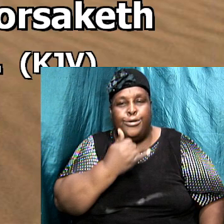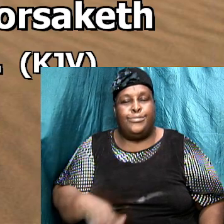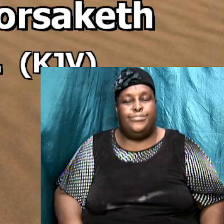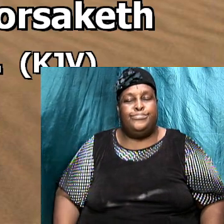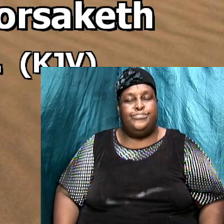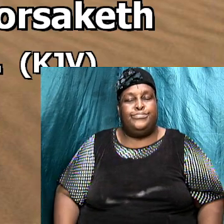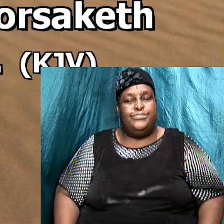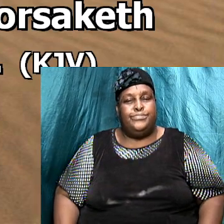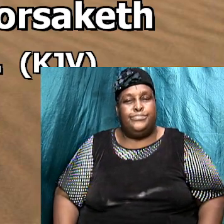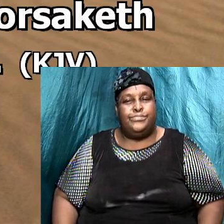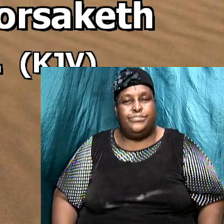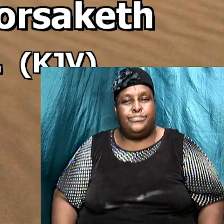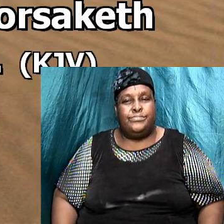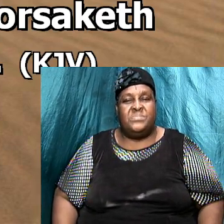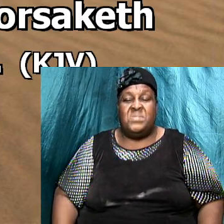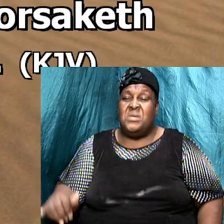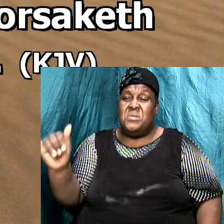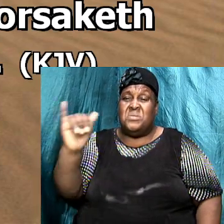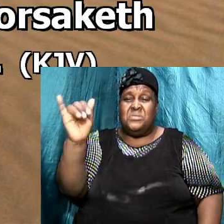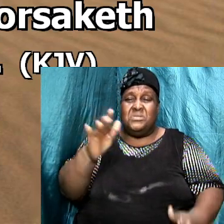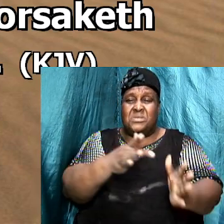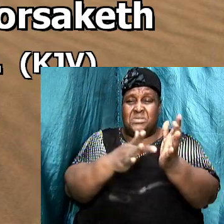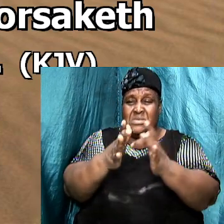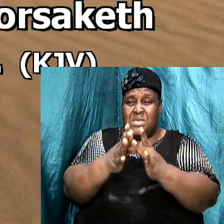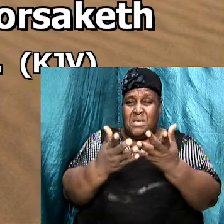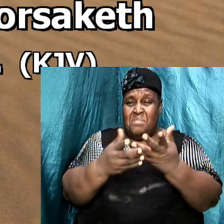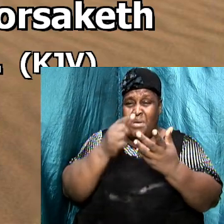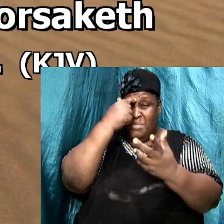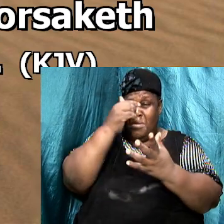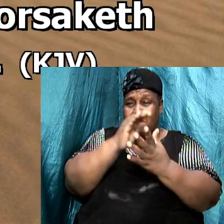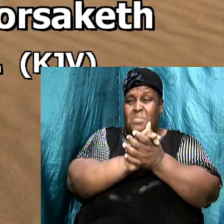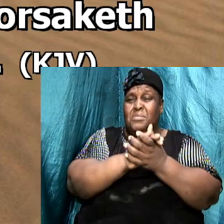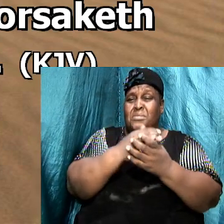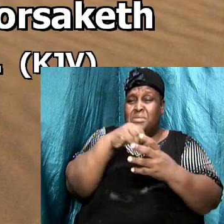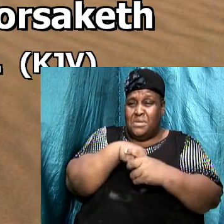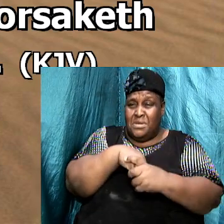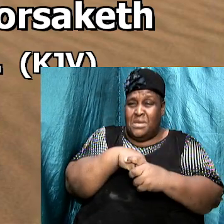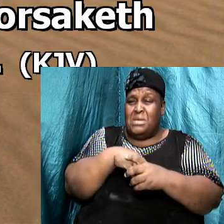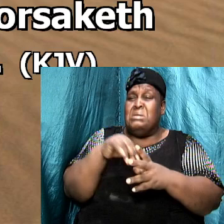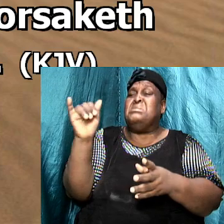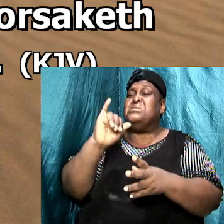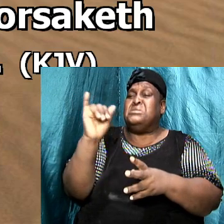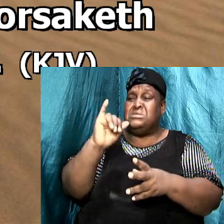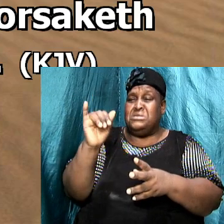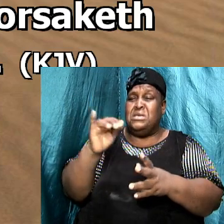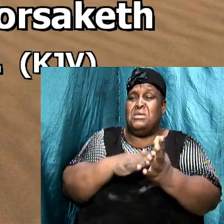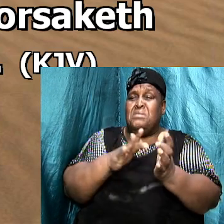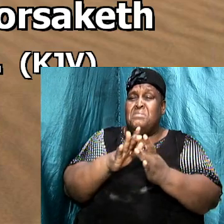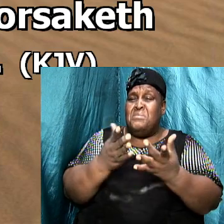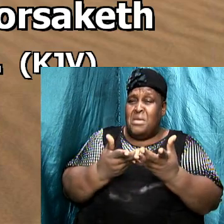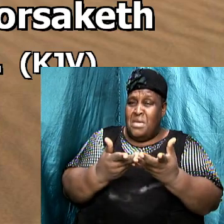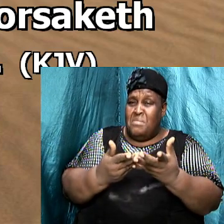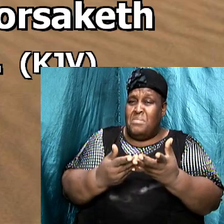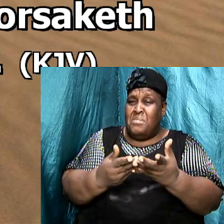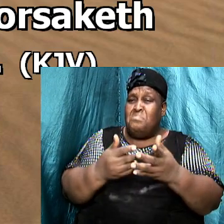And if it's the same Bible that you believe in, it is the same one that I'm presenting